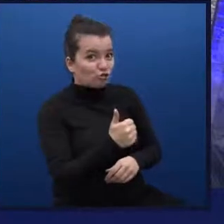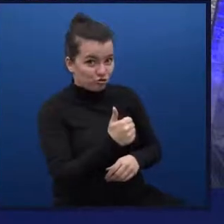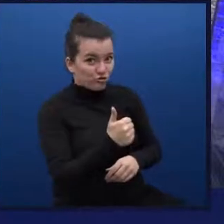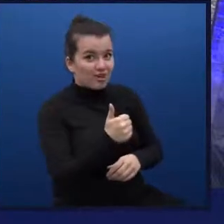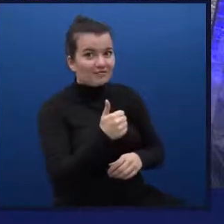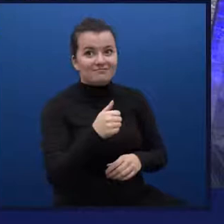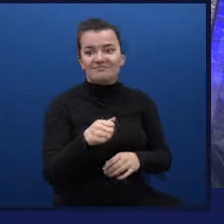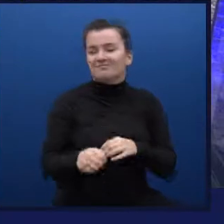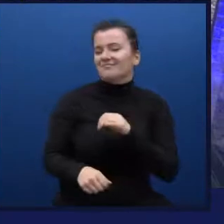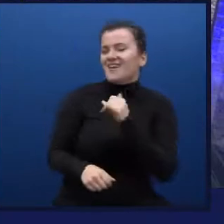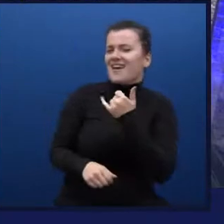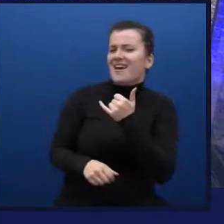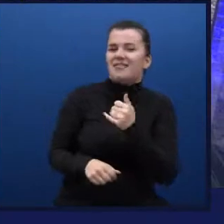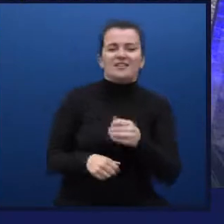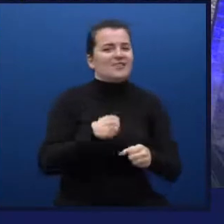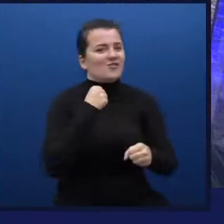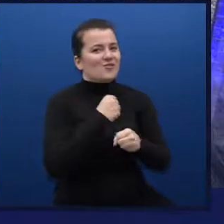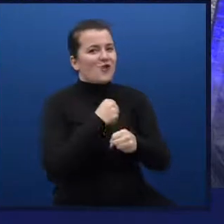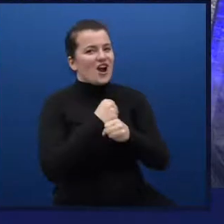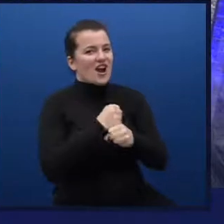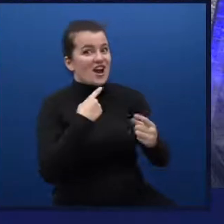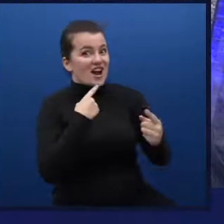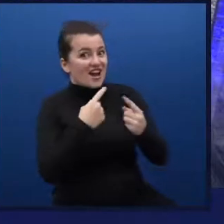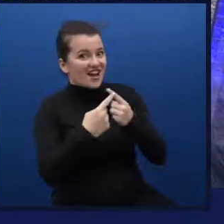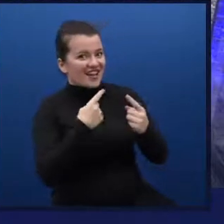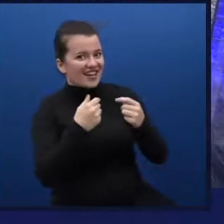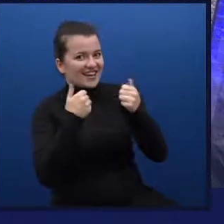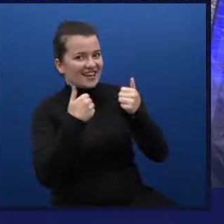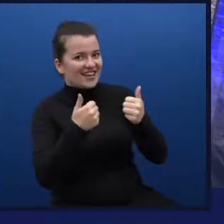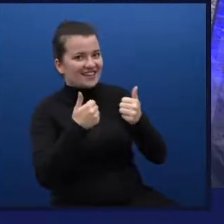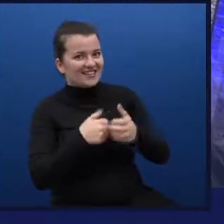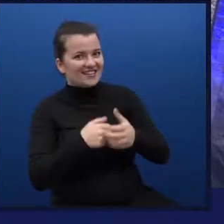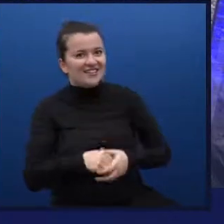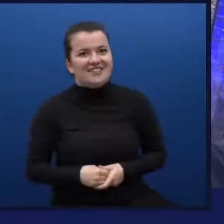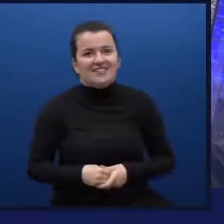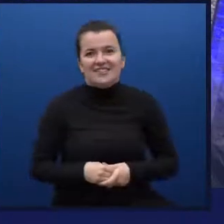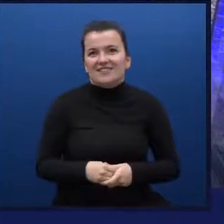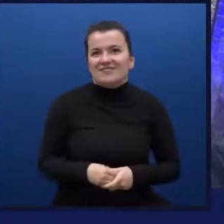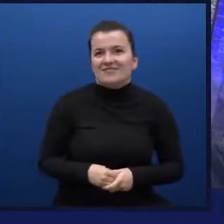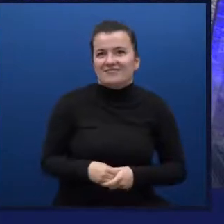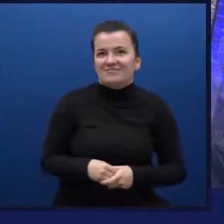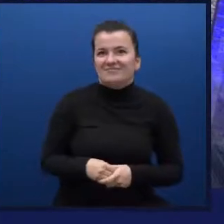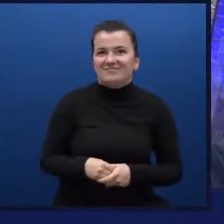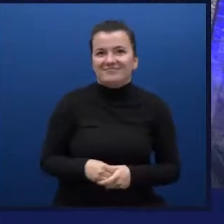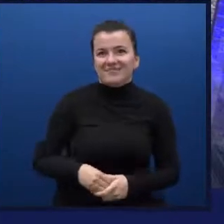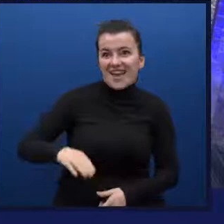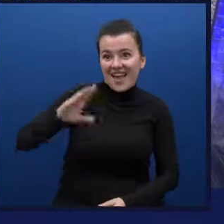everybody doing today? Pretty good. We're having fun. Jazz hands.